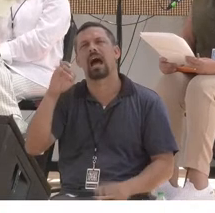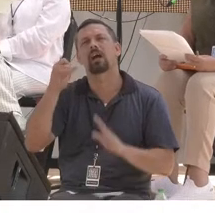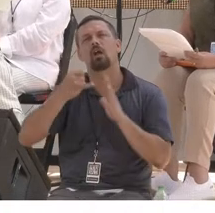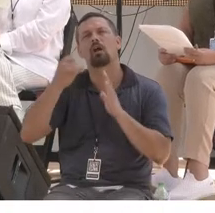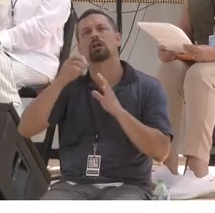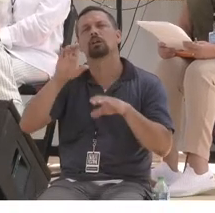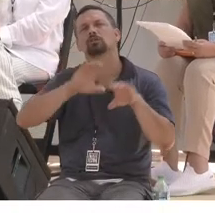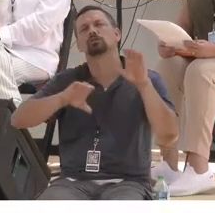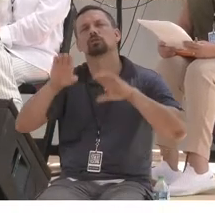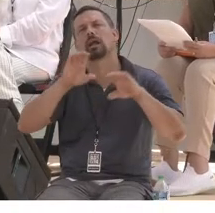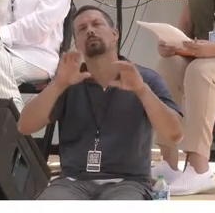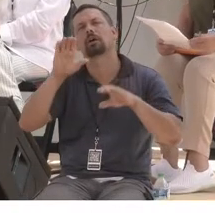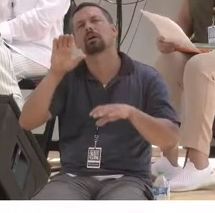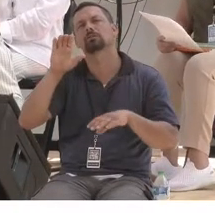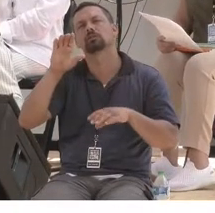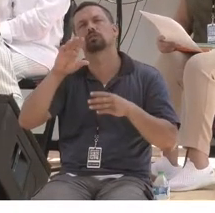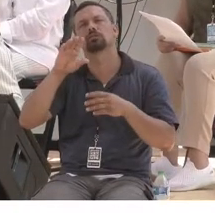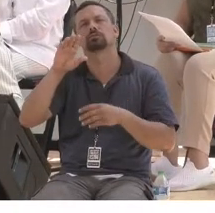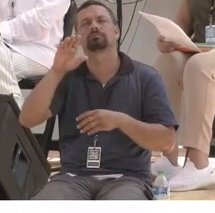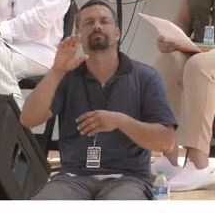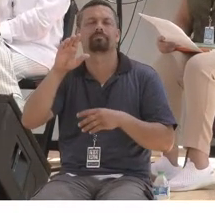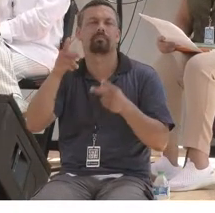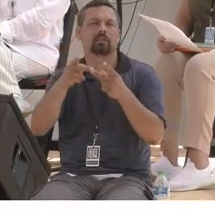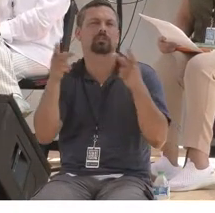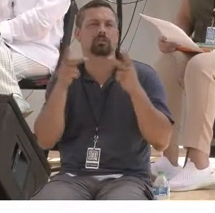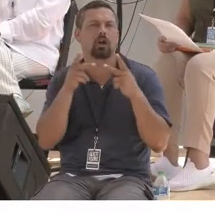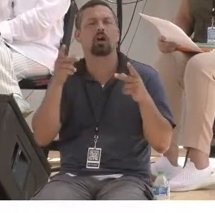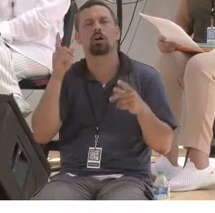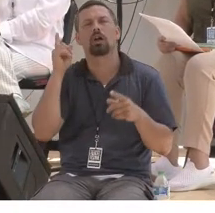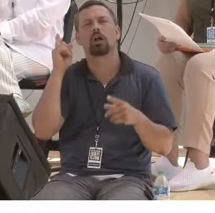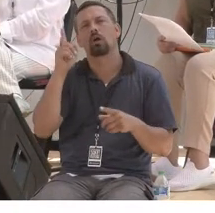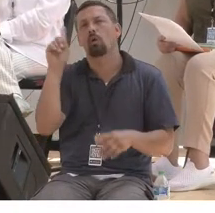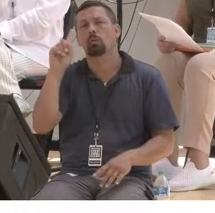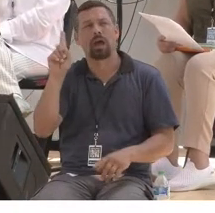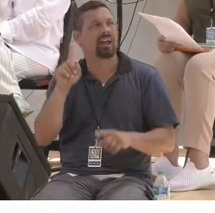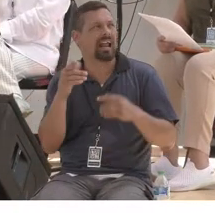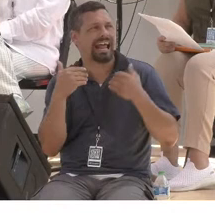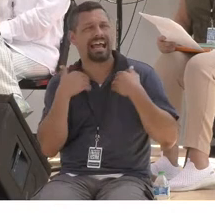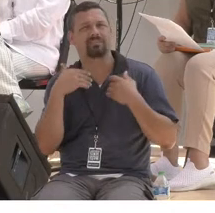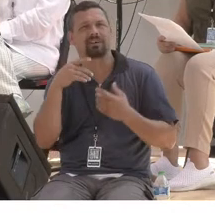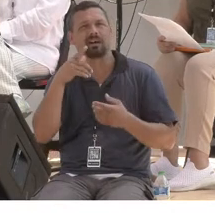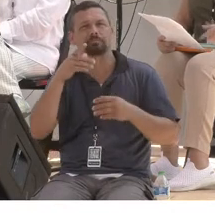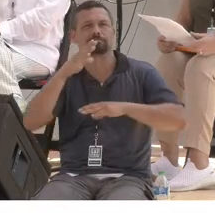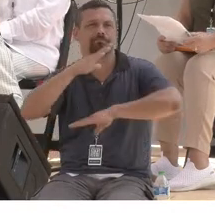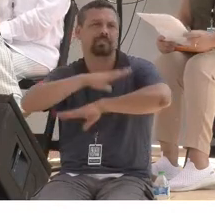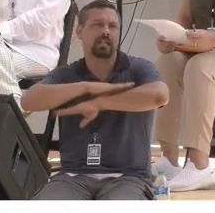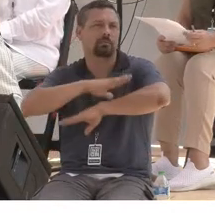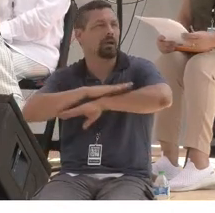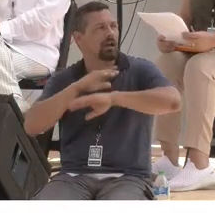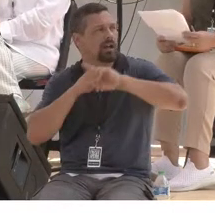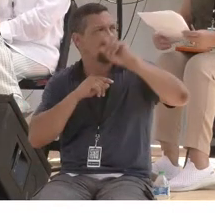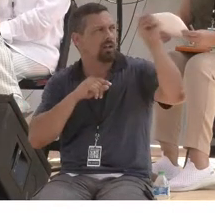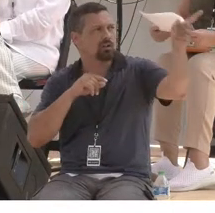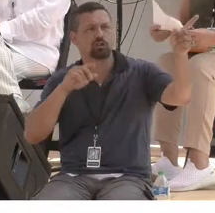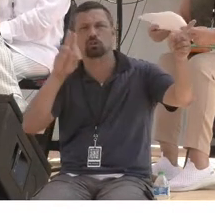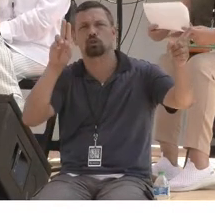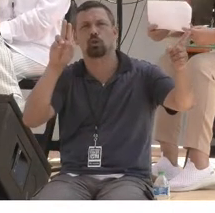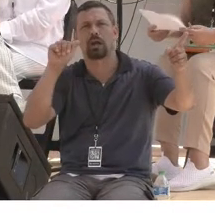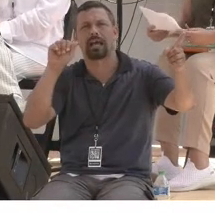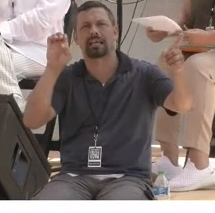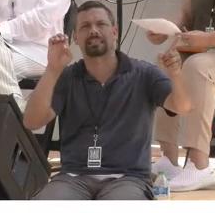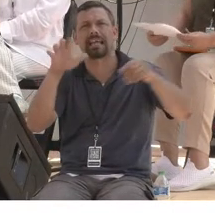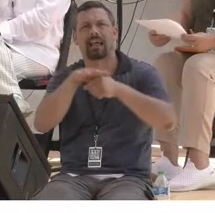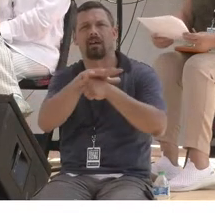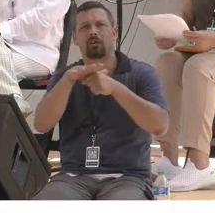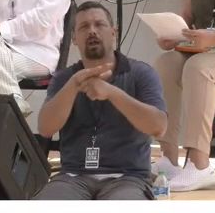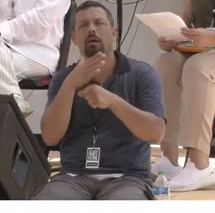studio in Abu Dhabi. She's got a wonderful stand over in the United Arab Emirates area, so please go and